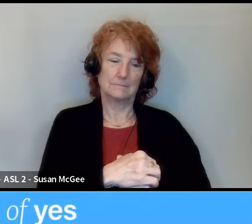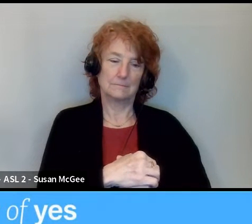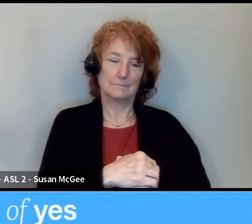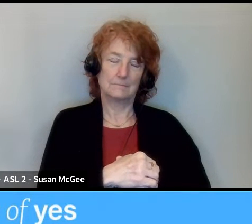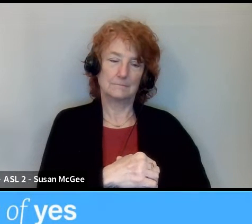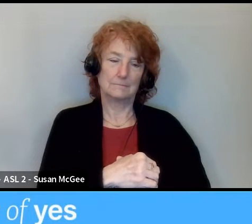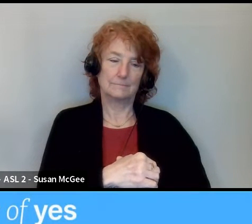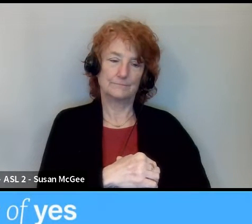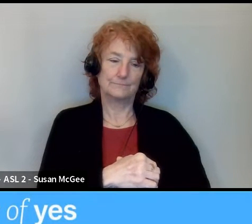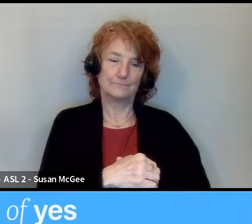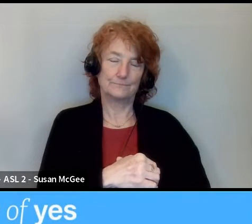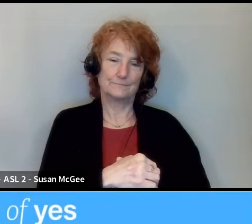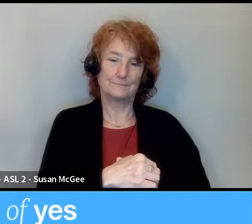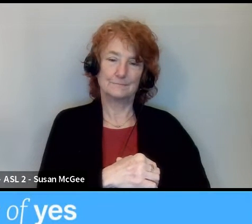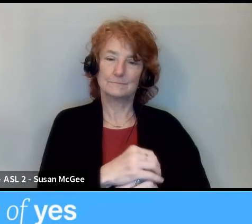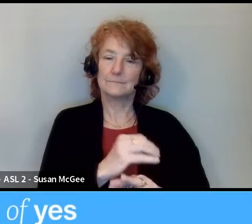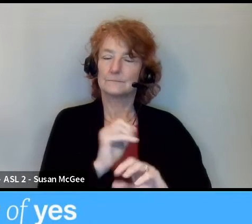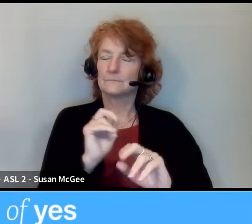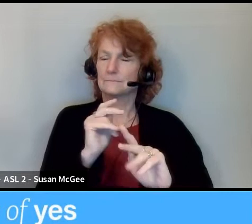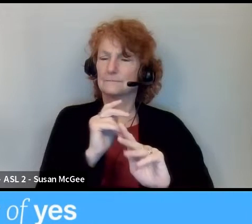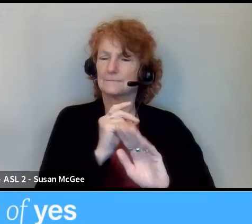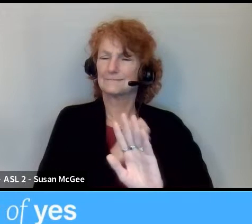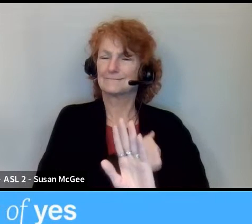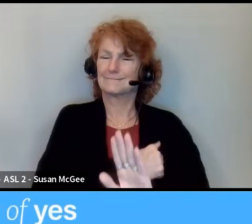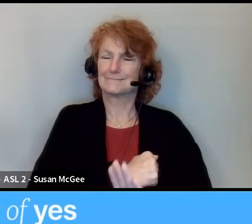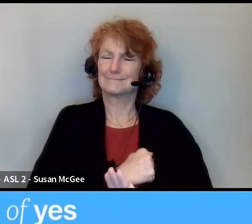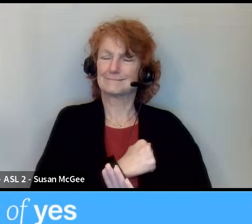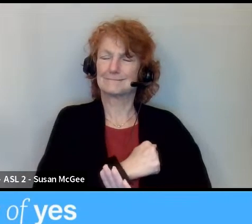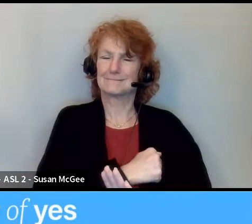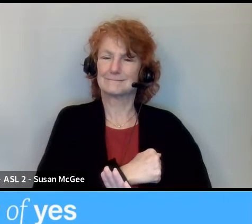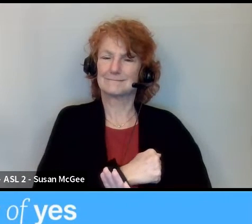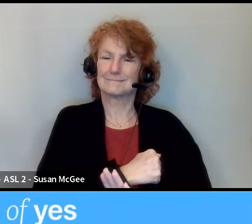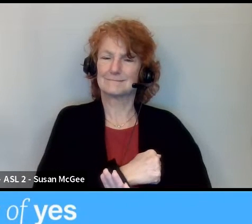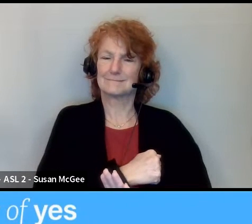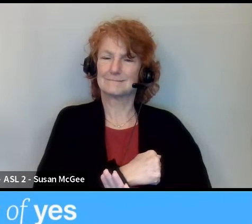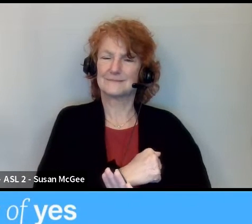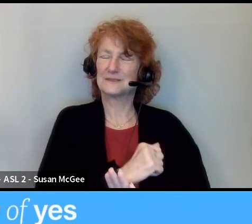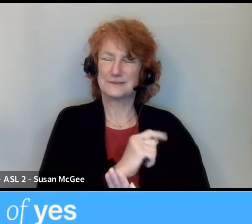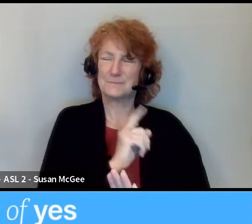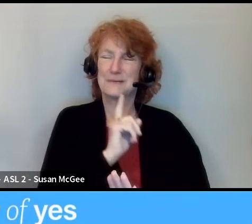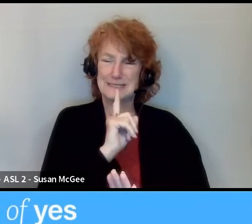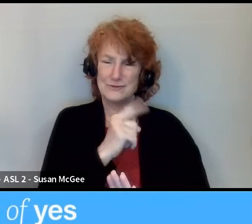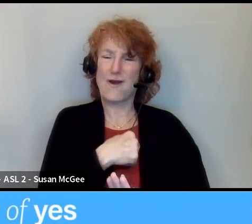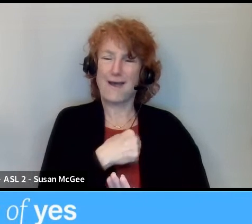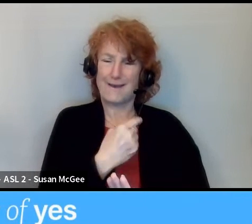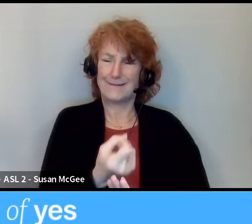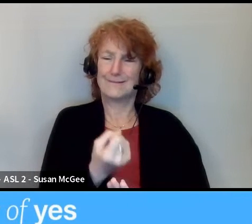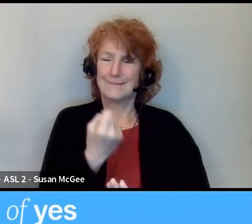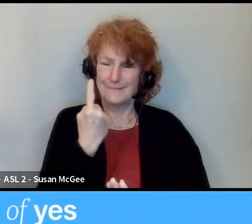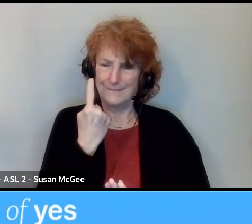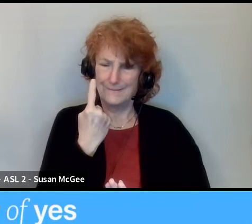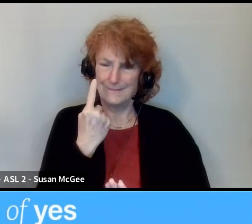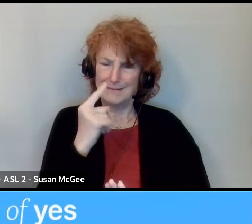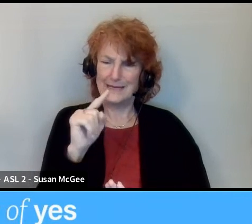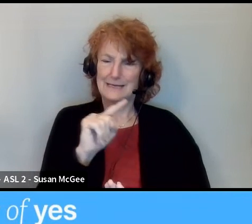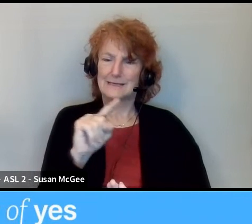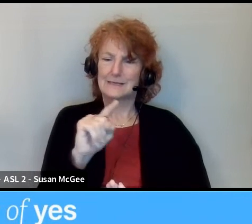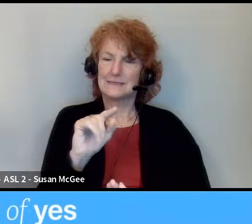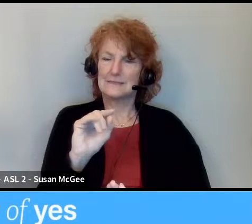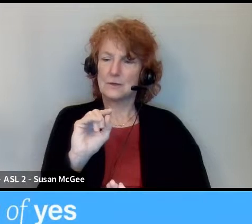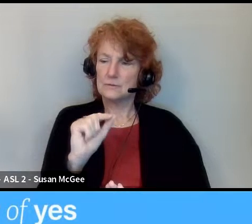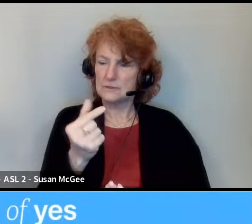So I'm sorry. So just so I understand, so the zoning rules